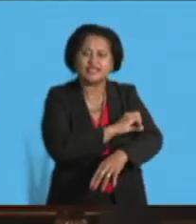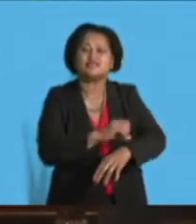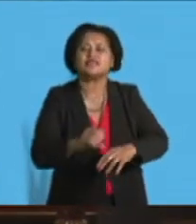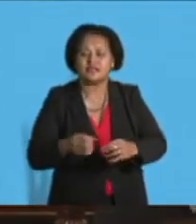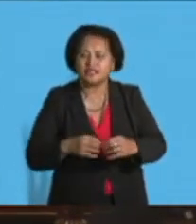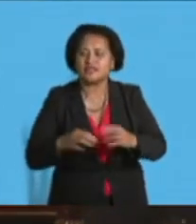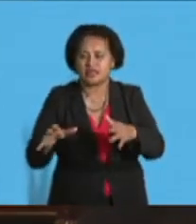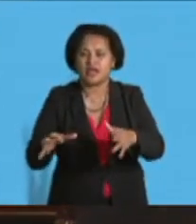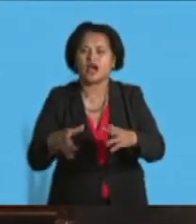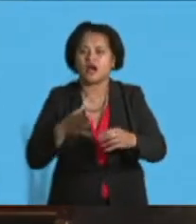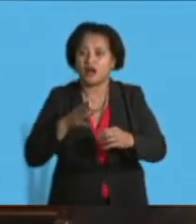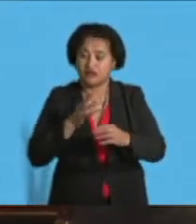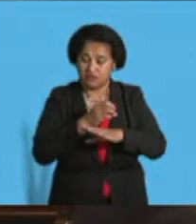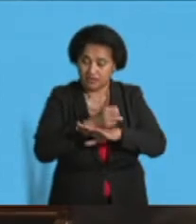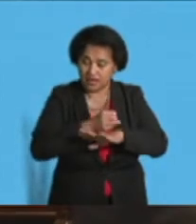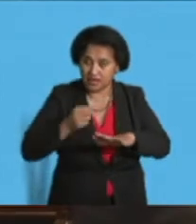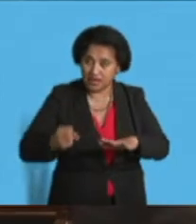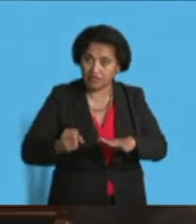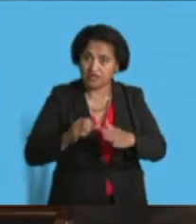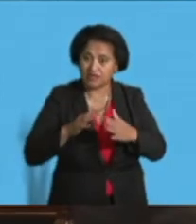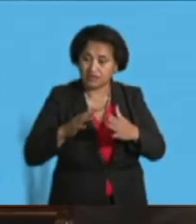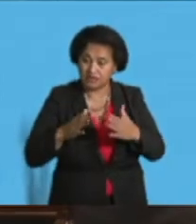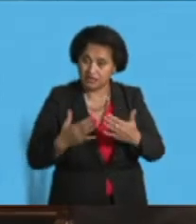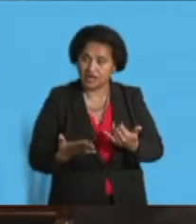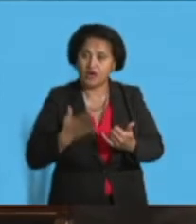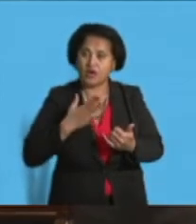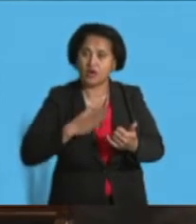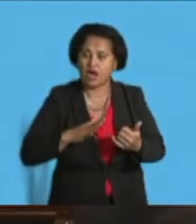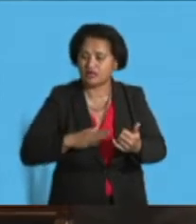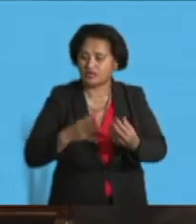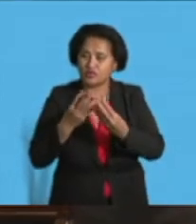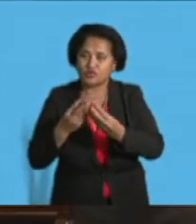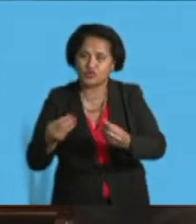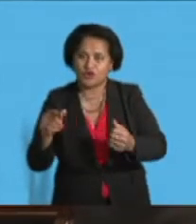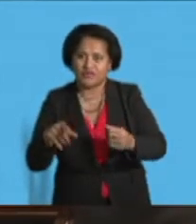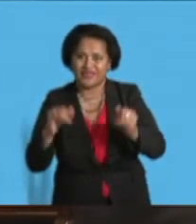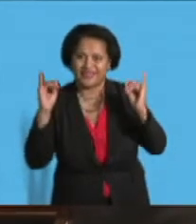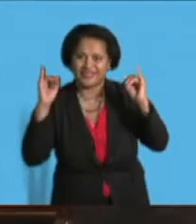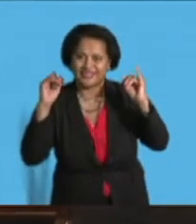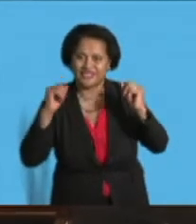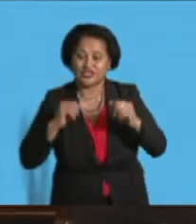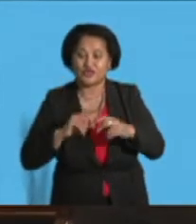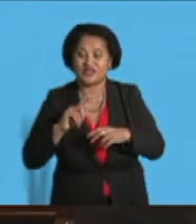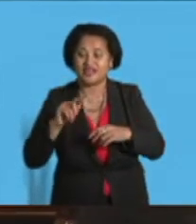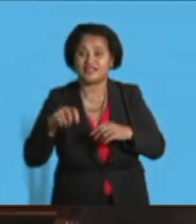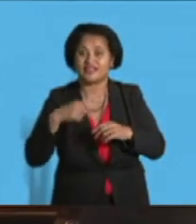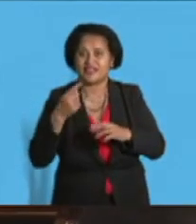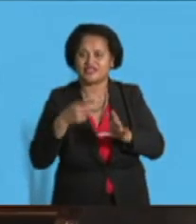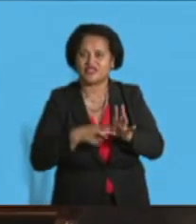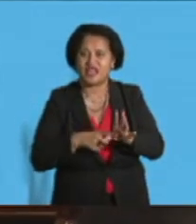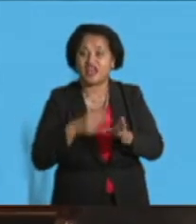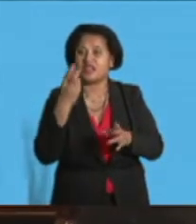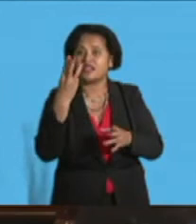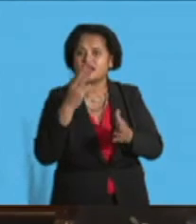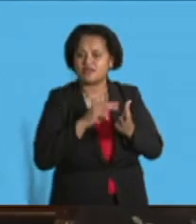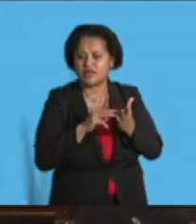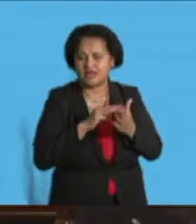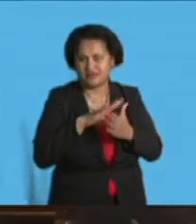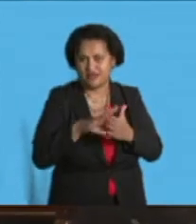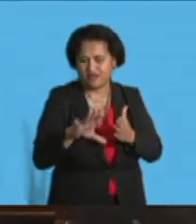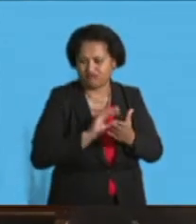and our government has now decided to address this issue in the coming financial year with a $3 million allocation, Madam